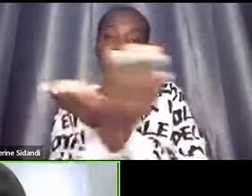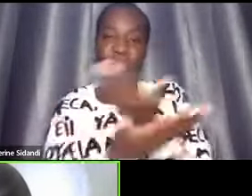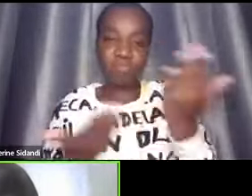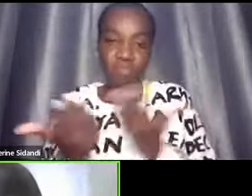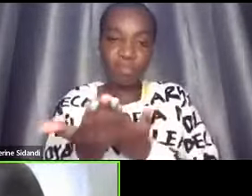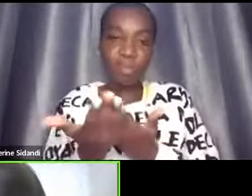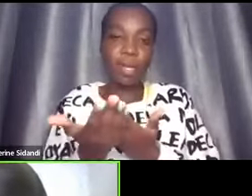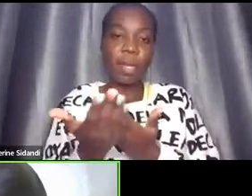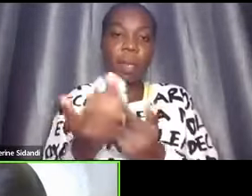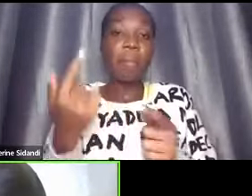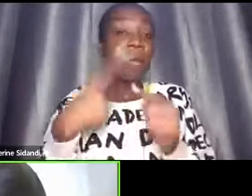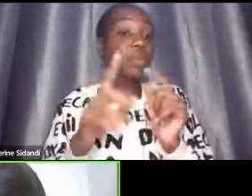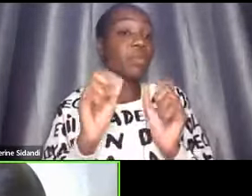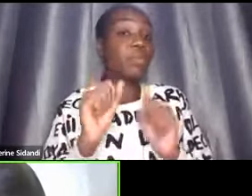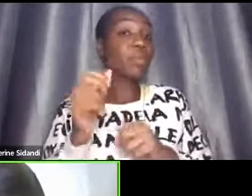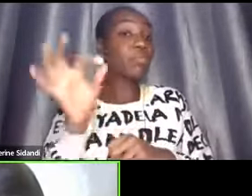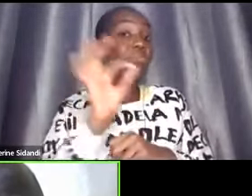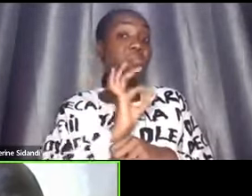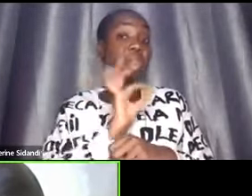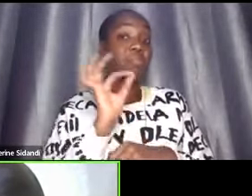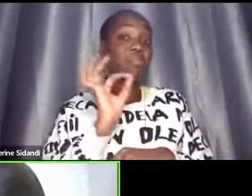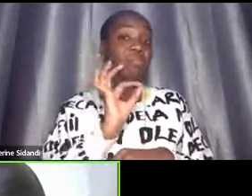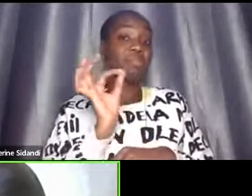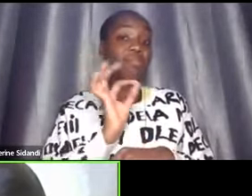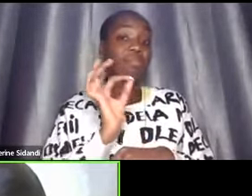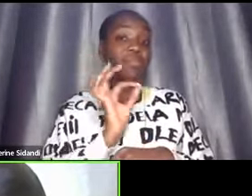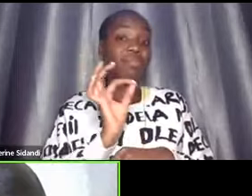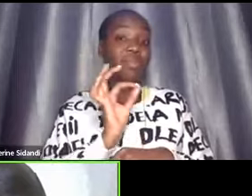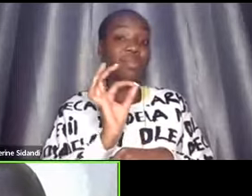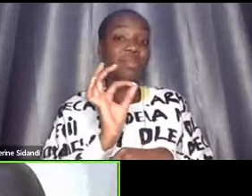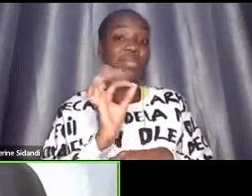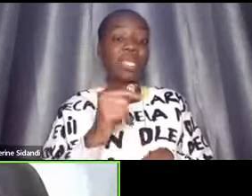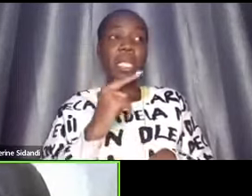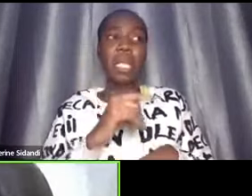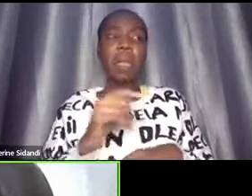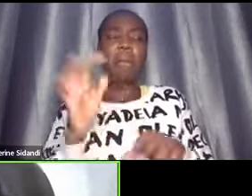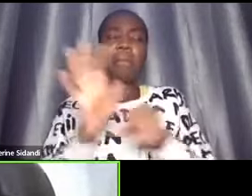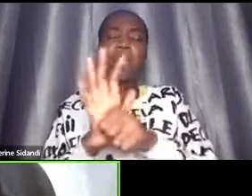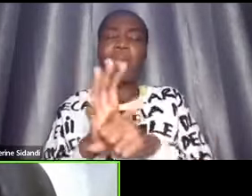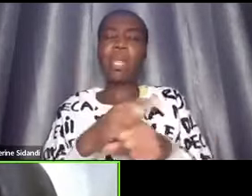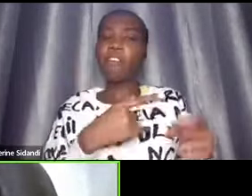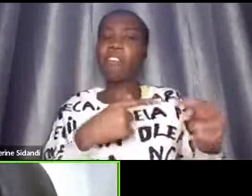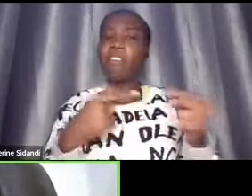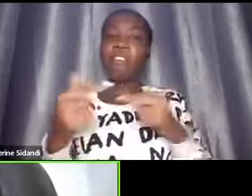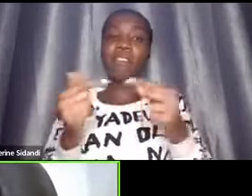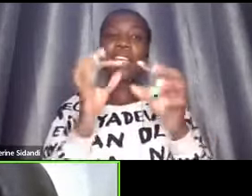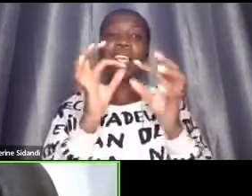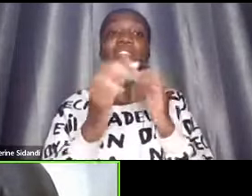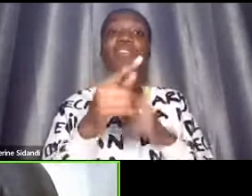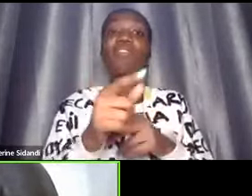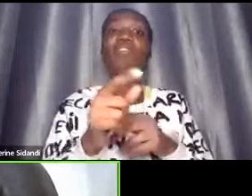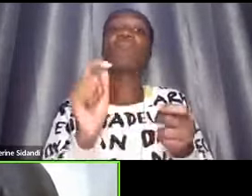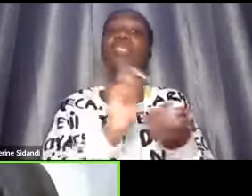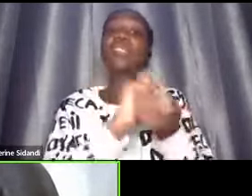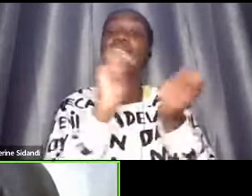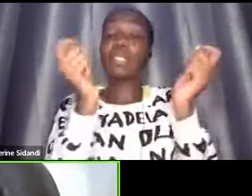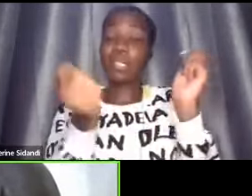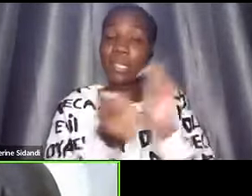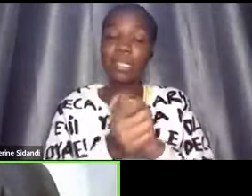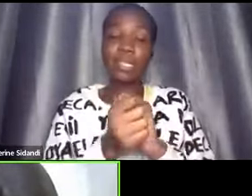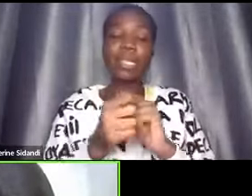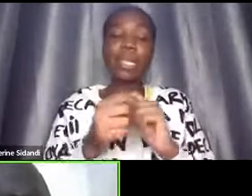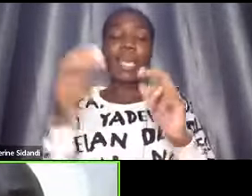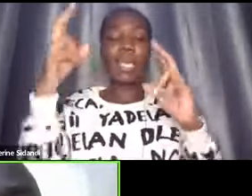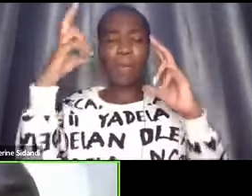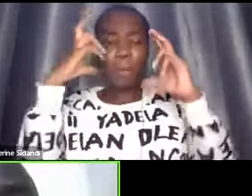You'll be surprised that in any conflict, if you resolve emotional issues and the